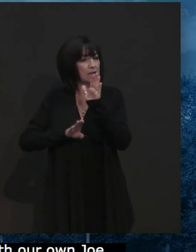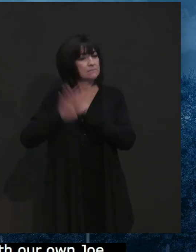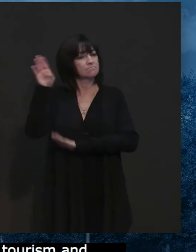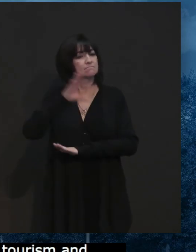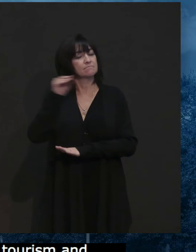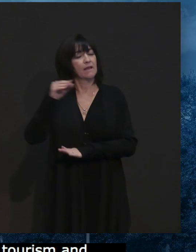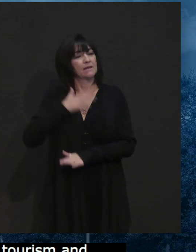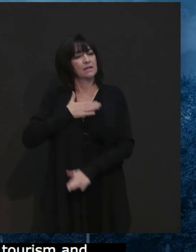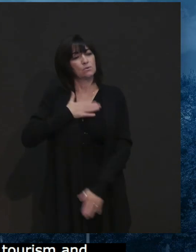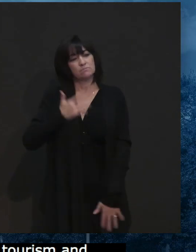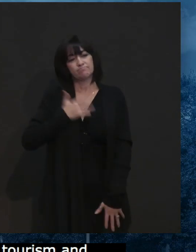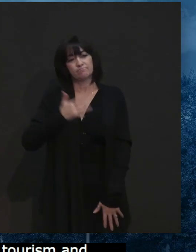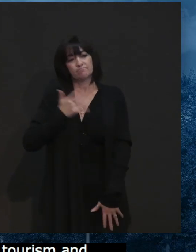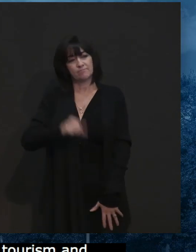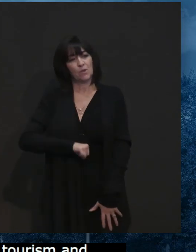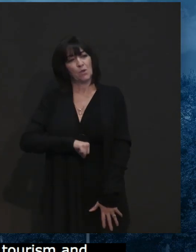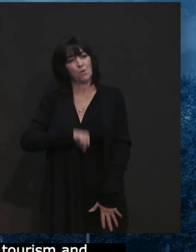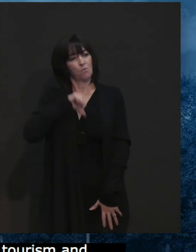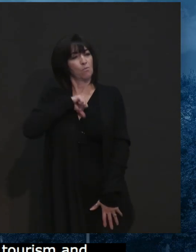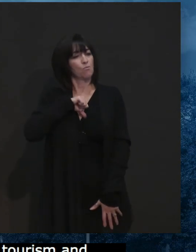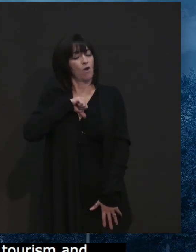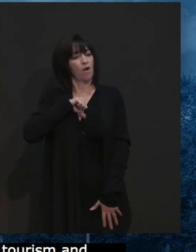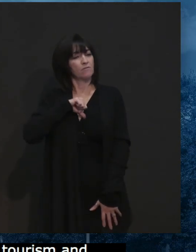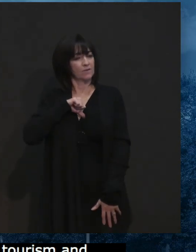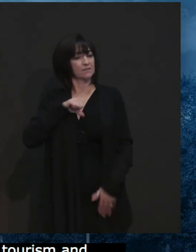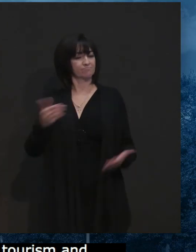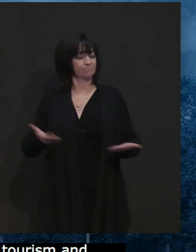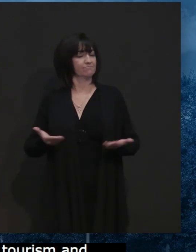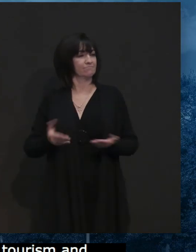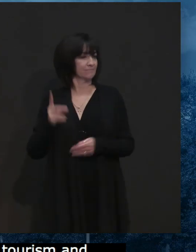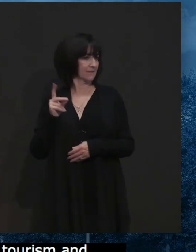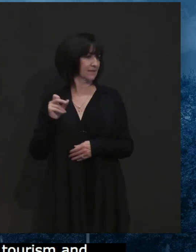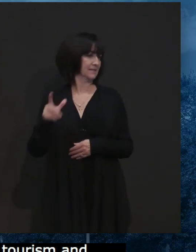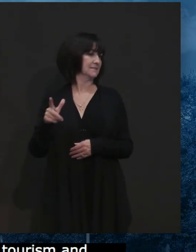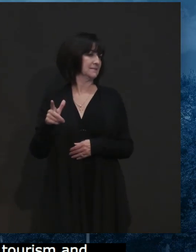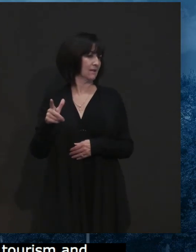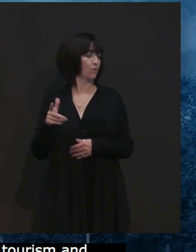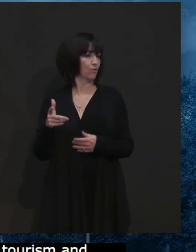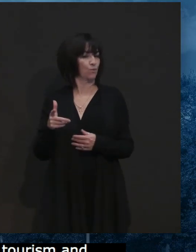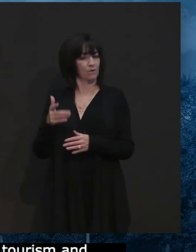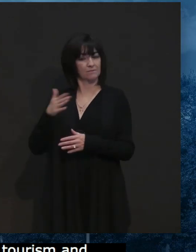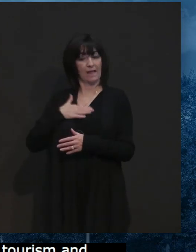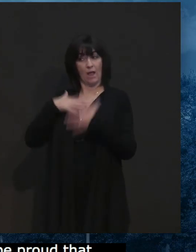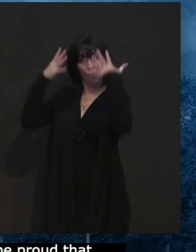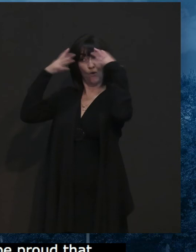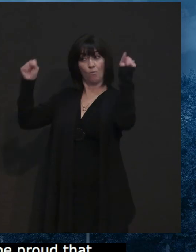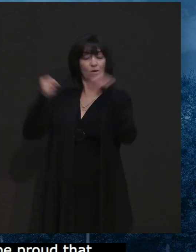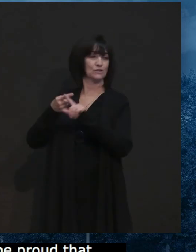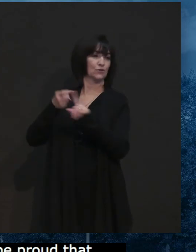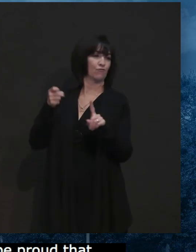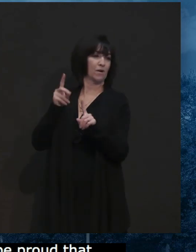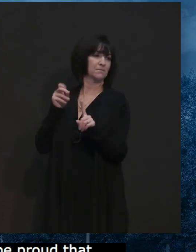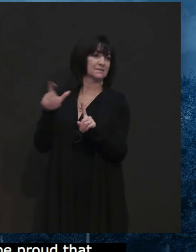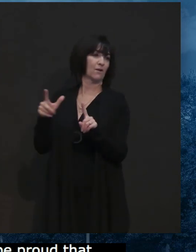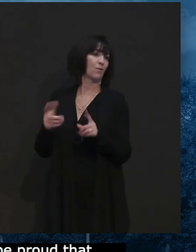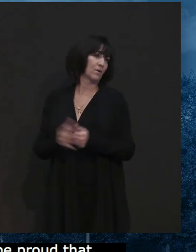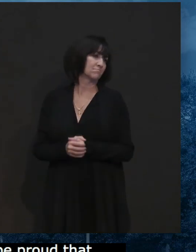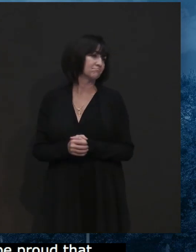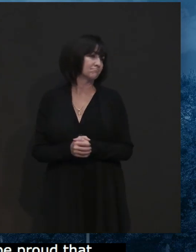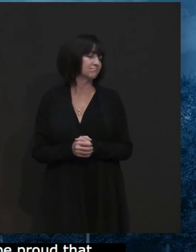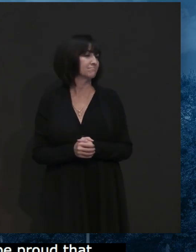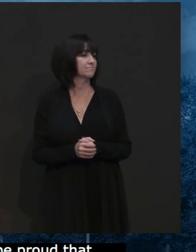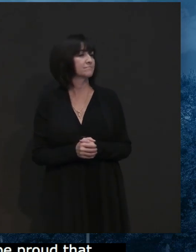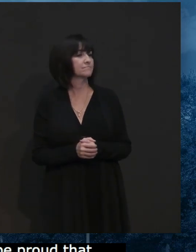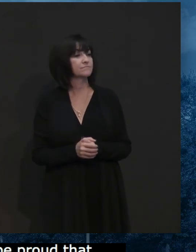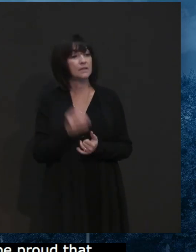get to puff out our chests a little bit and be proud that the President of the United States calls Delaware his home.